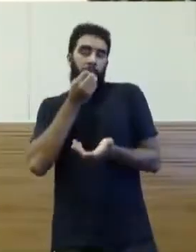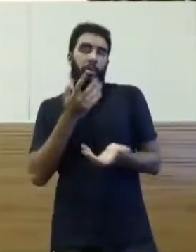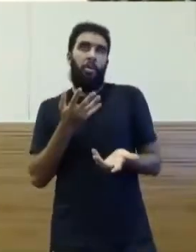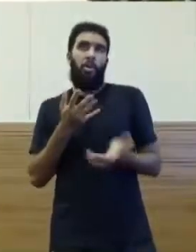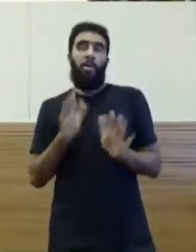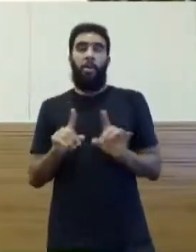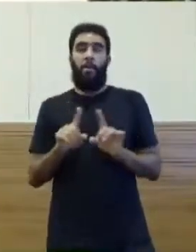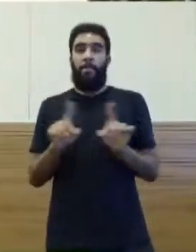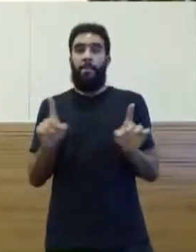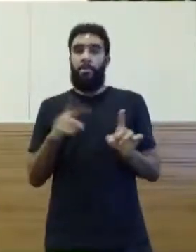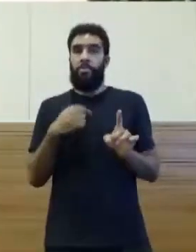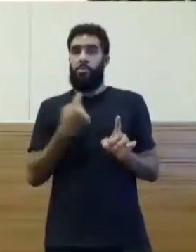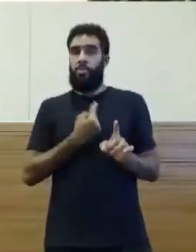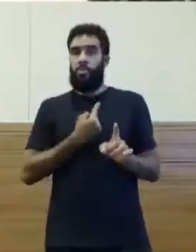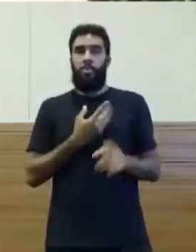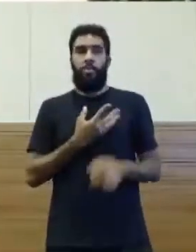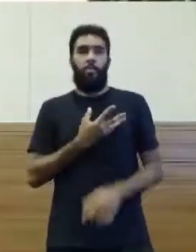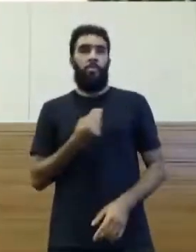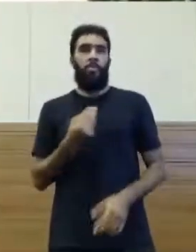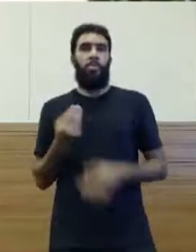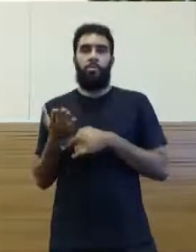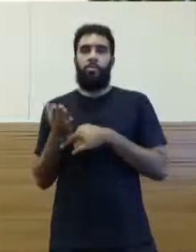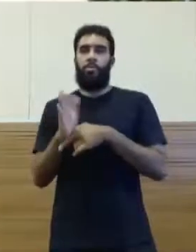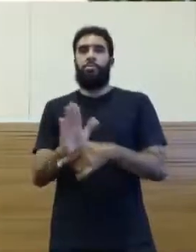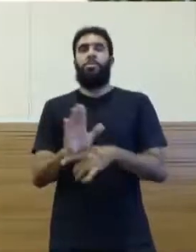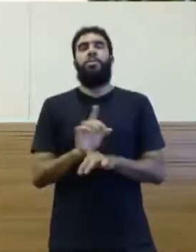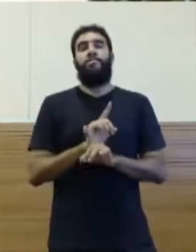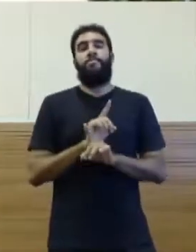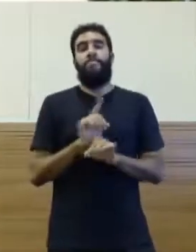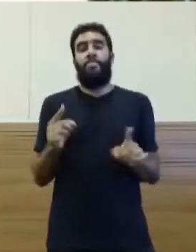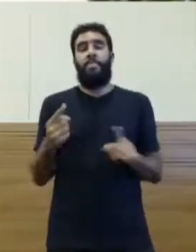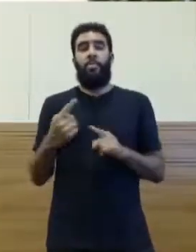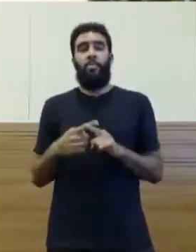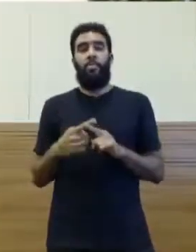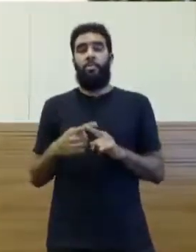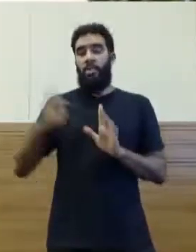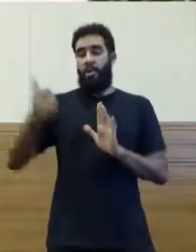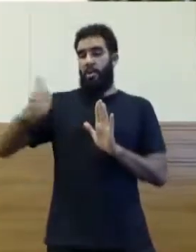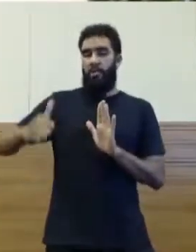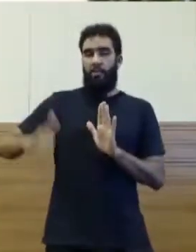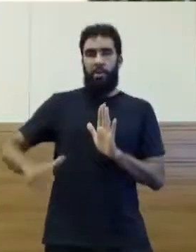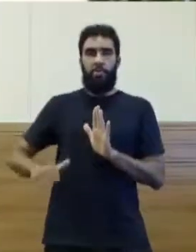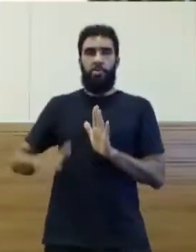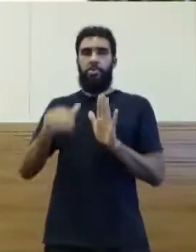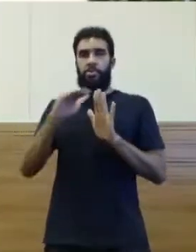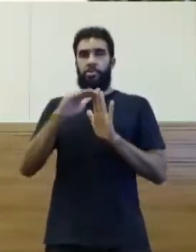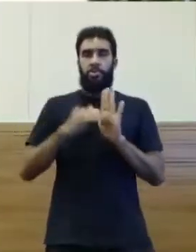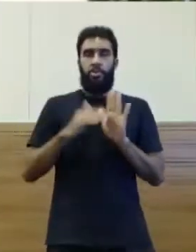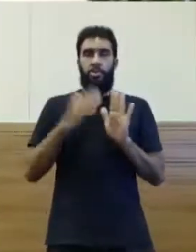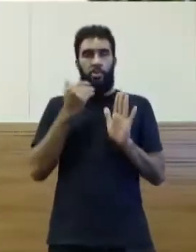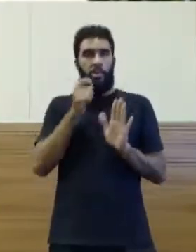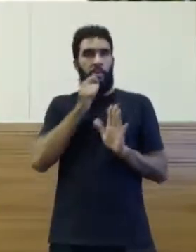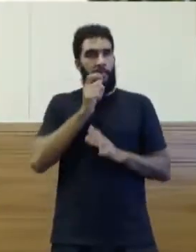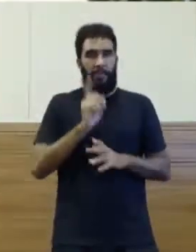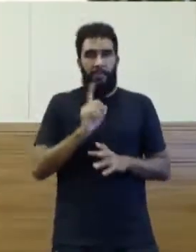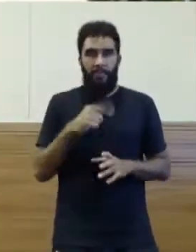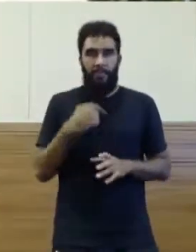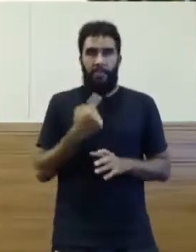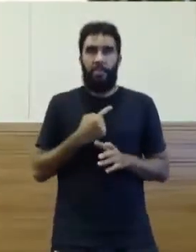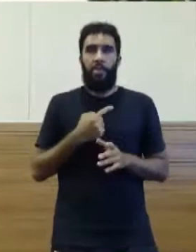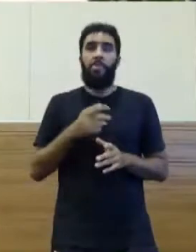and this would be very good. But we don't have very much to collaborate. We don't have